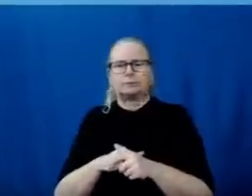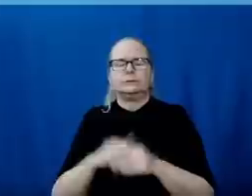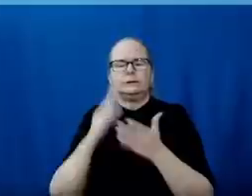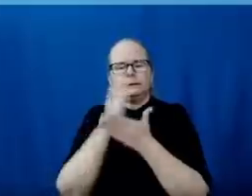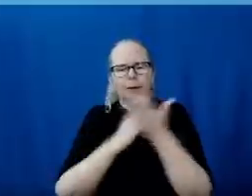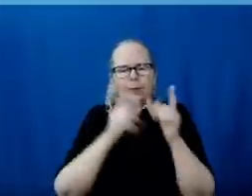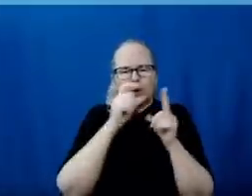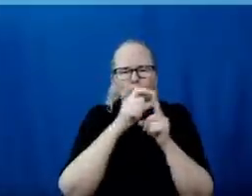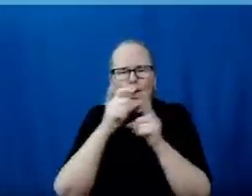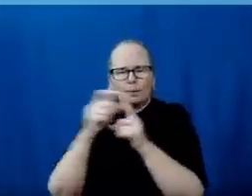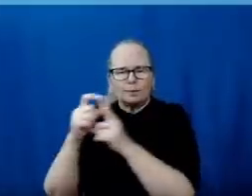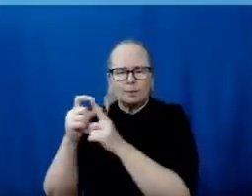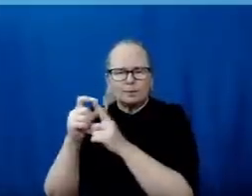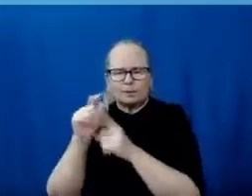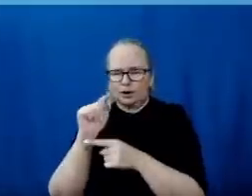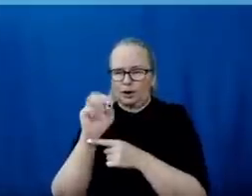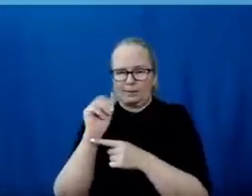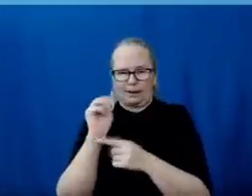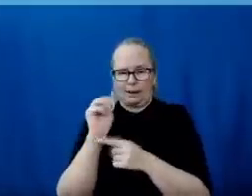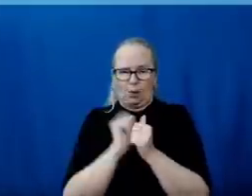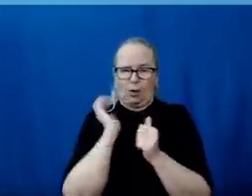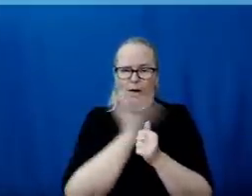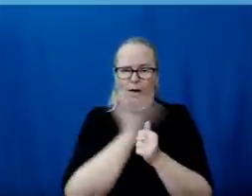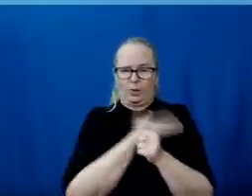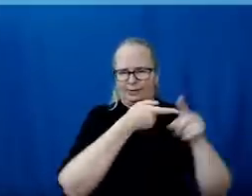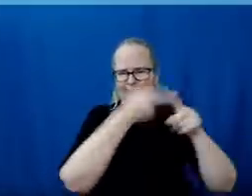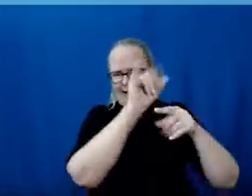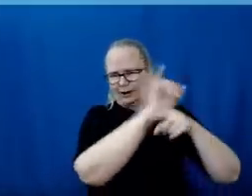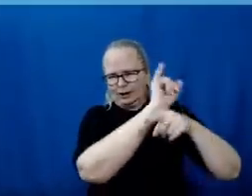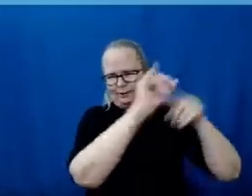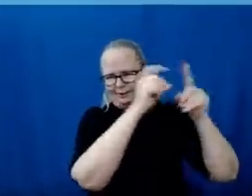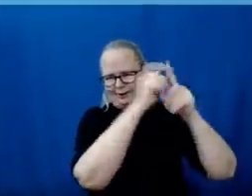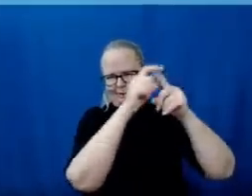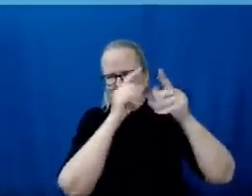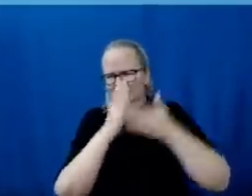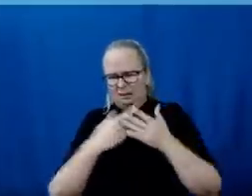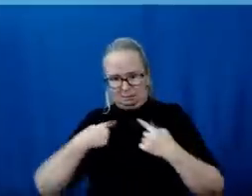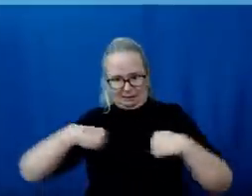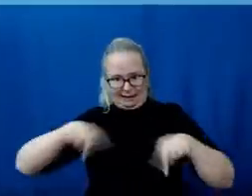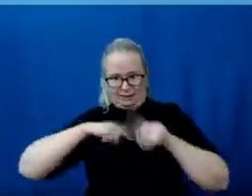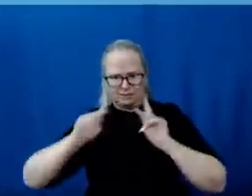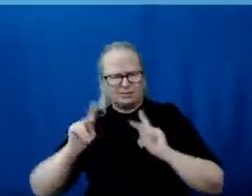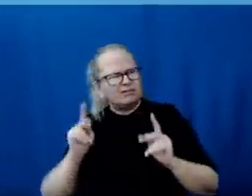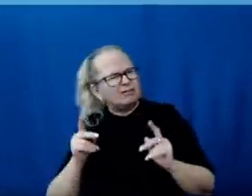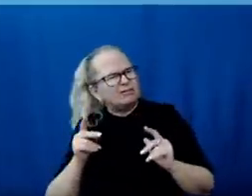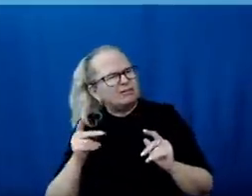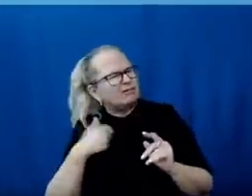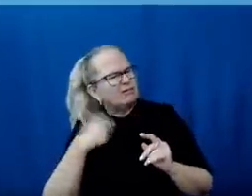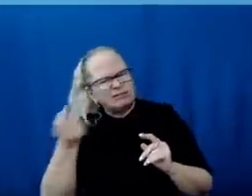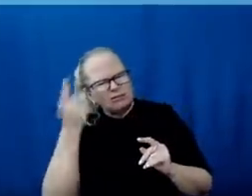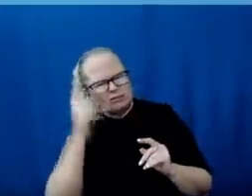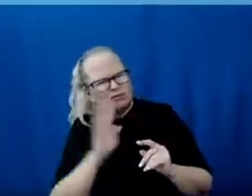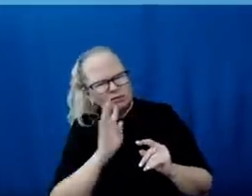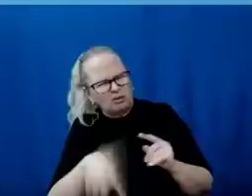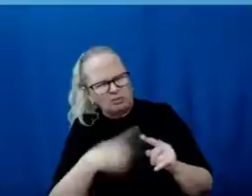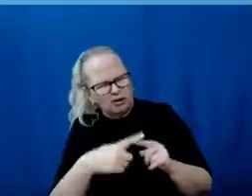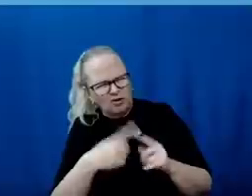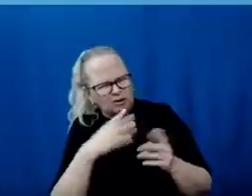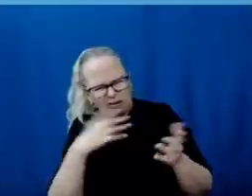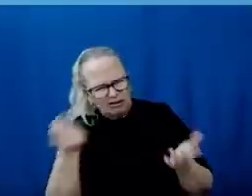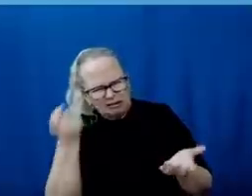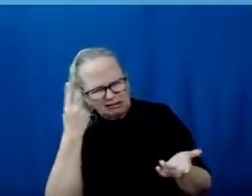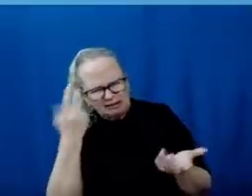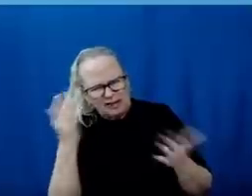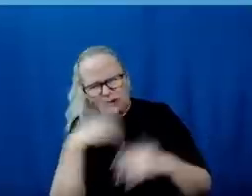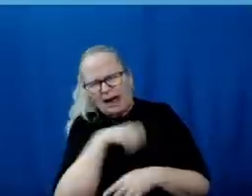verbiage that becomes second nature to us in our specific industries that then I'm like, okay, I think this is what you're saying, but if I'm questioning in my brain, I